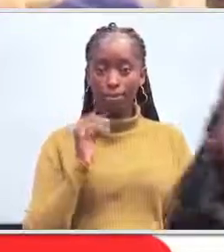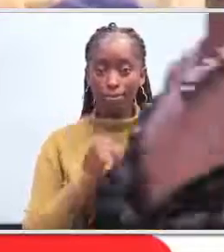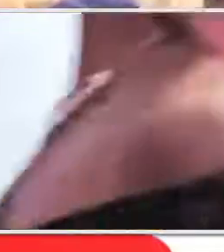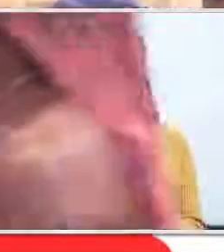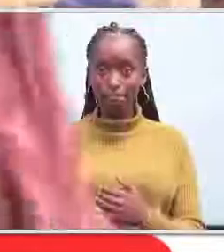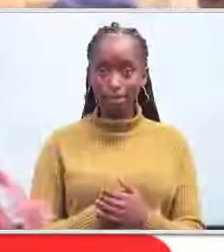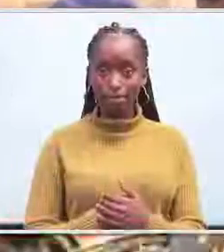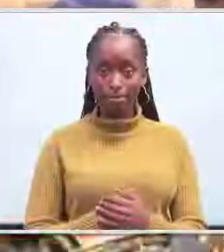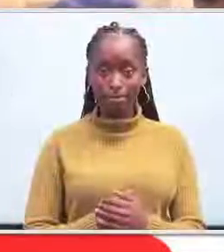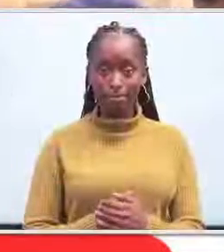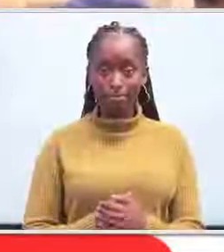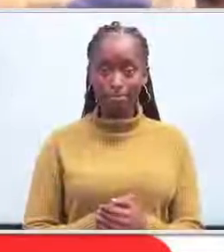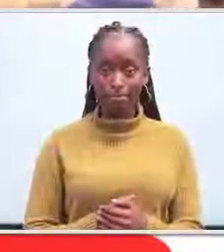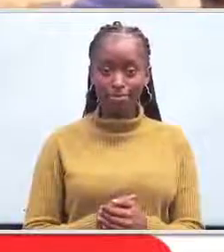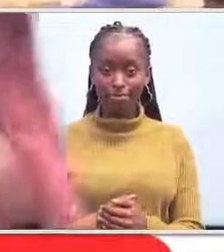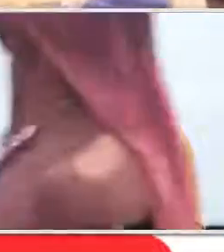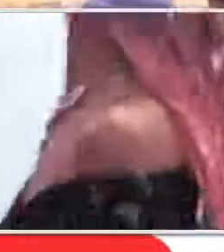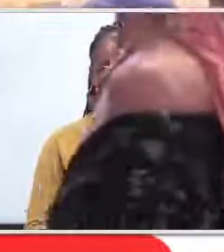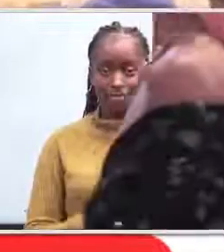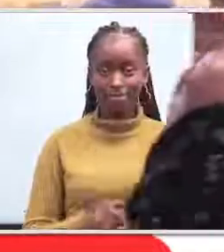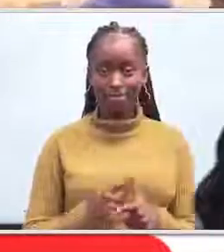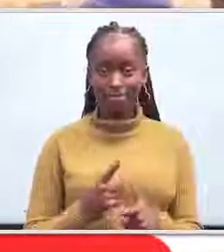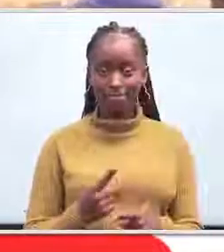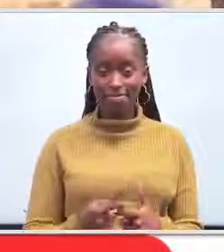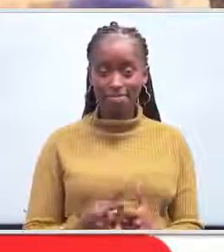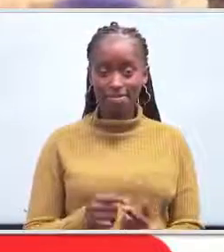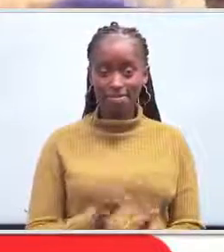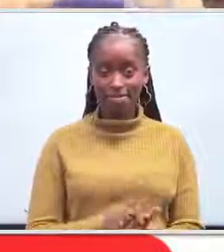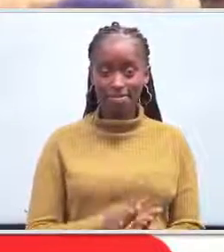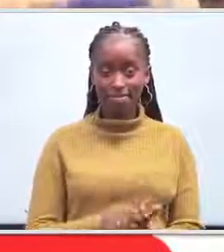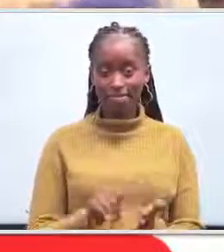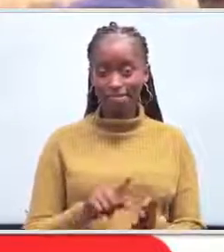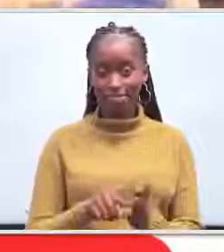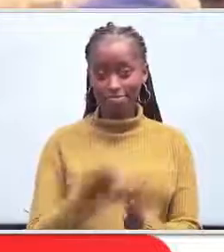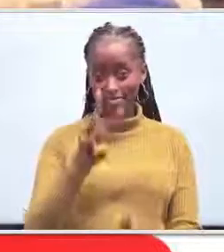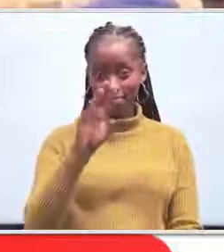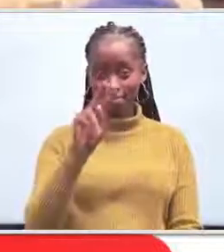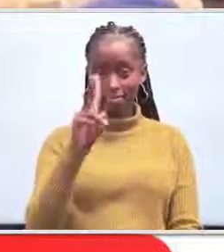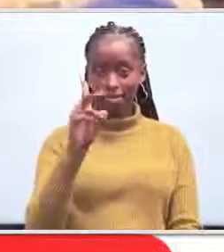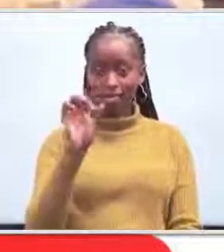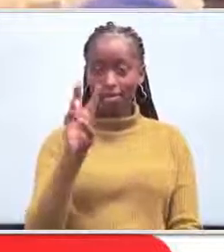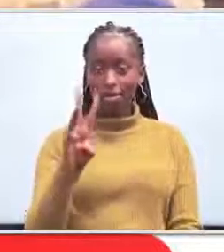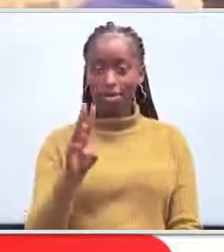he smashes the widow pens, and